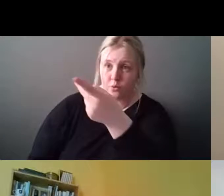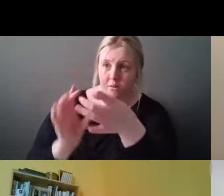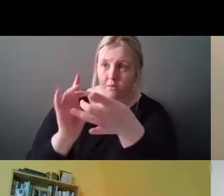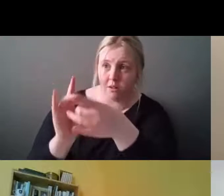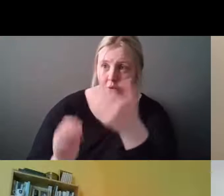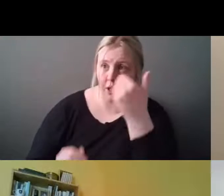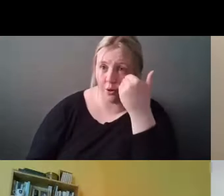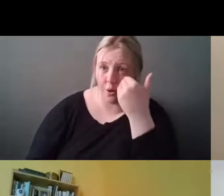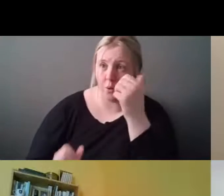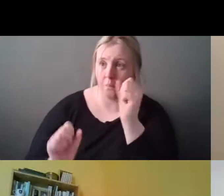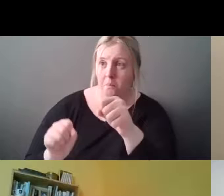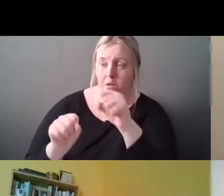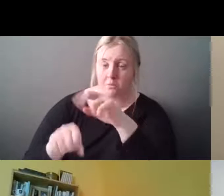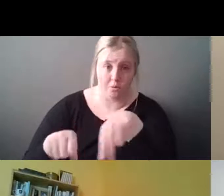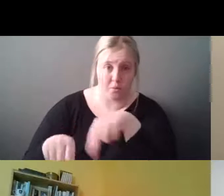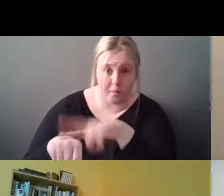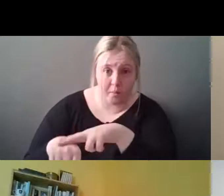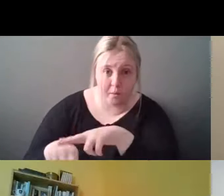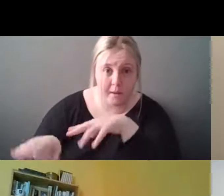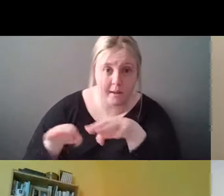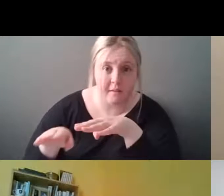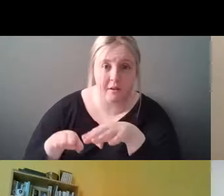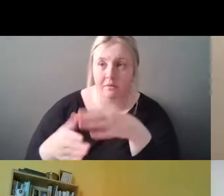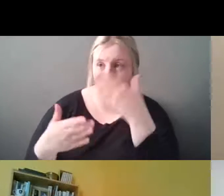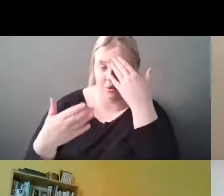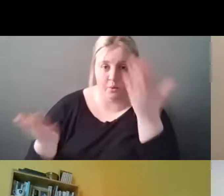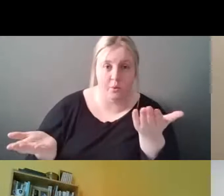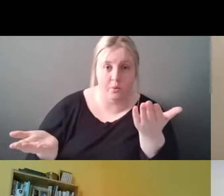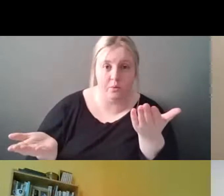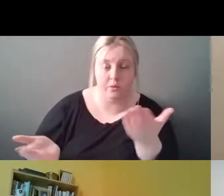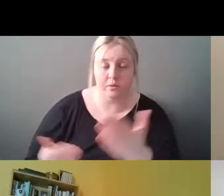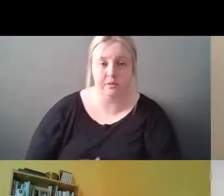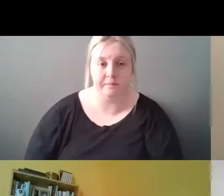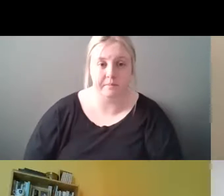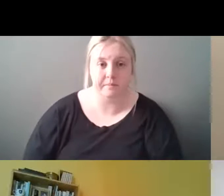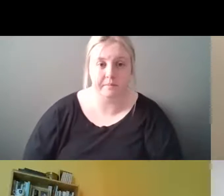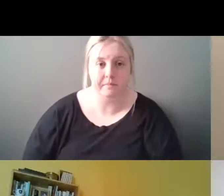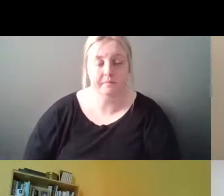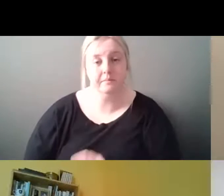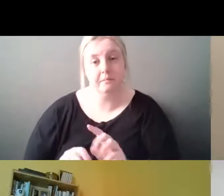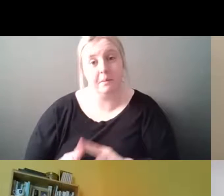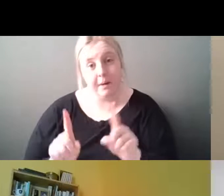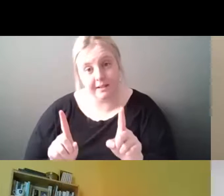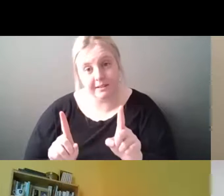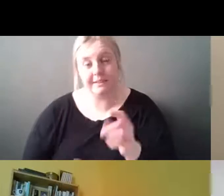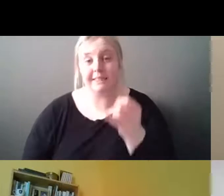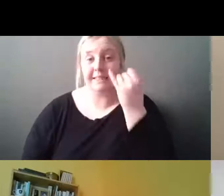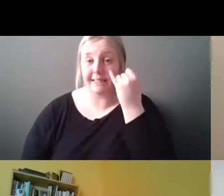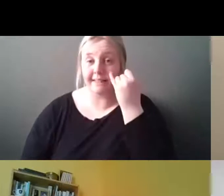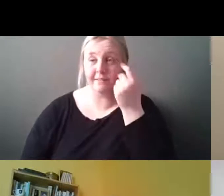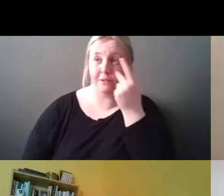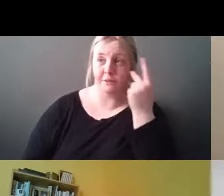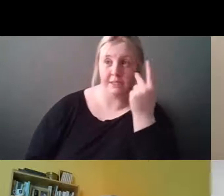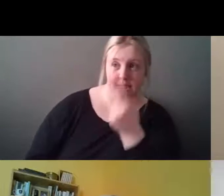that involves this type of banter or this type of behavior? But in fact, if it's seen, it's